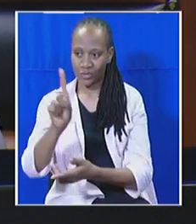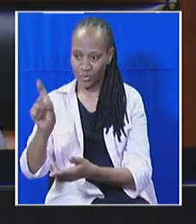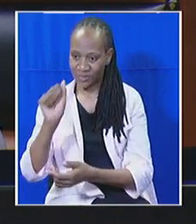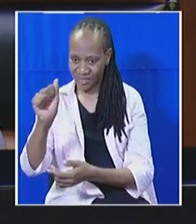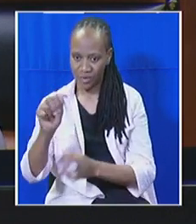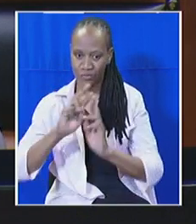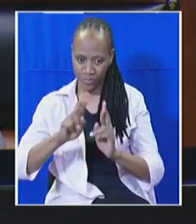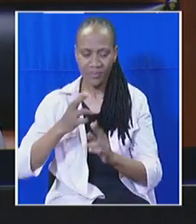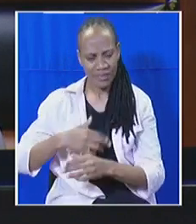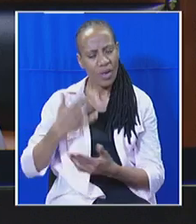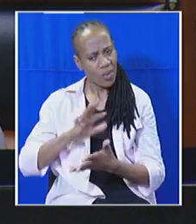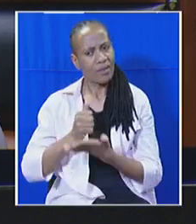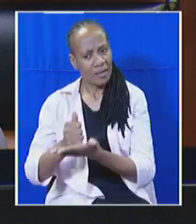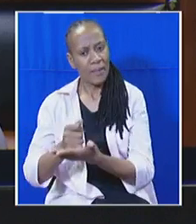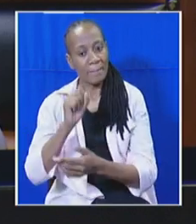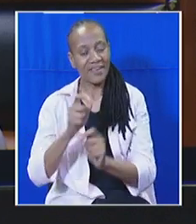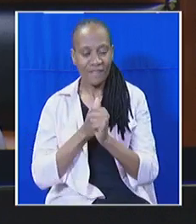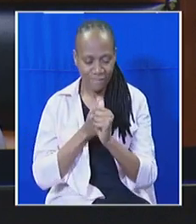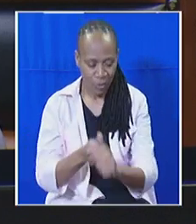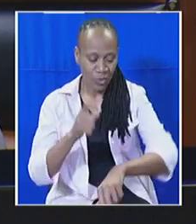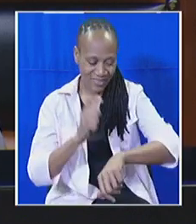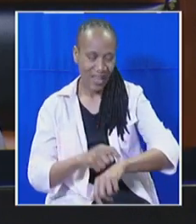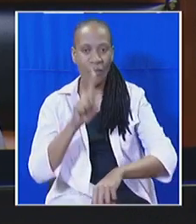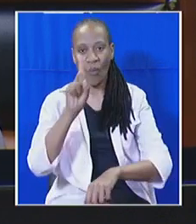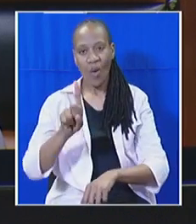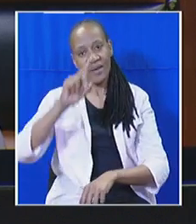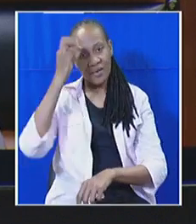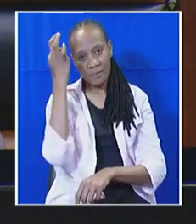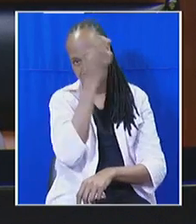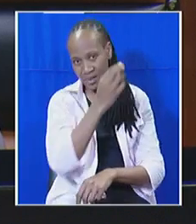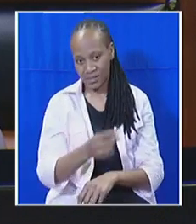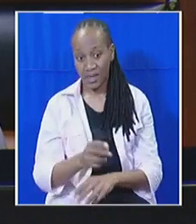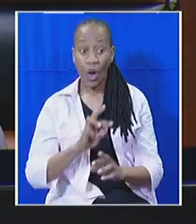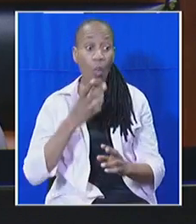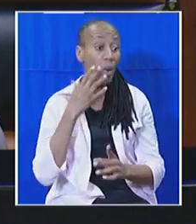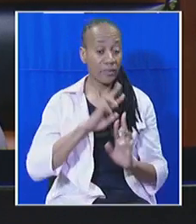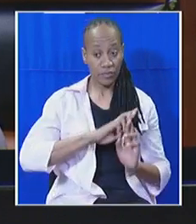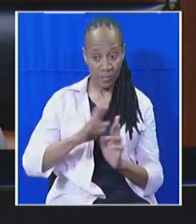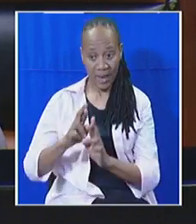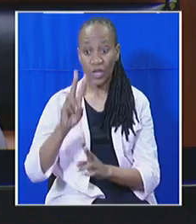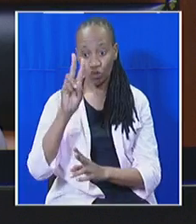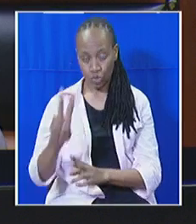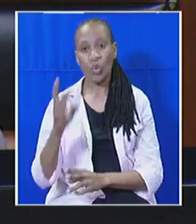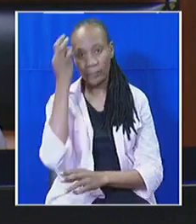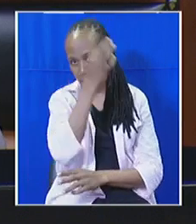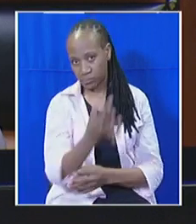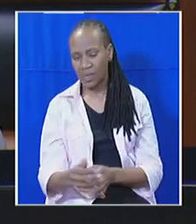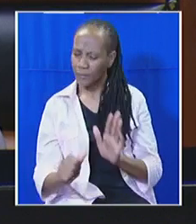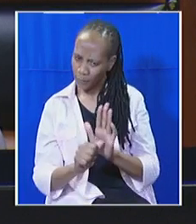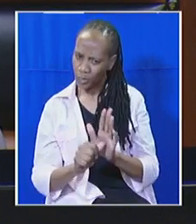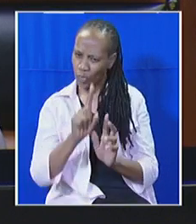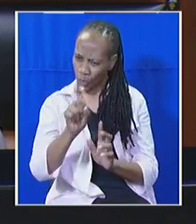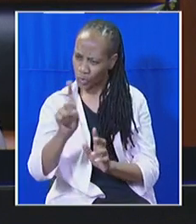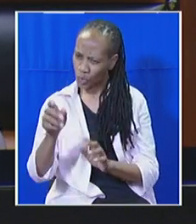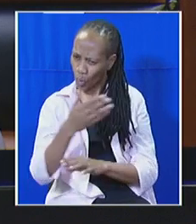nako ya rona ya 1 minute. Le ba ba answerang a re sticken to 2 minutes. It's important, these questions are